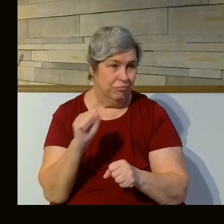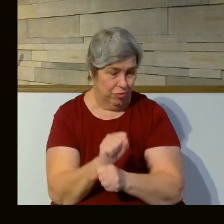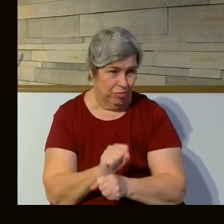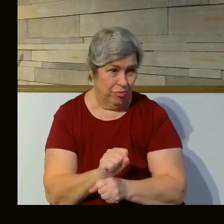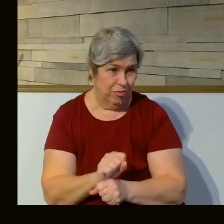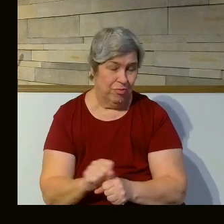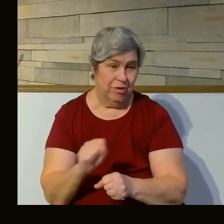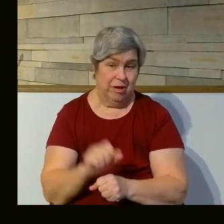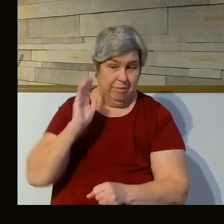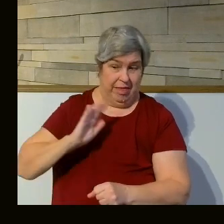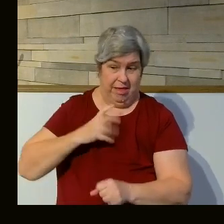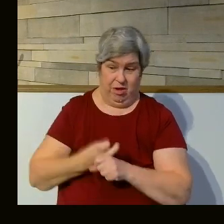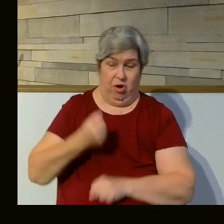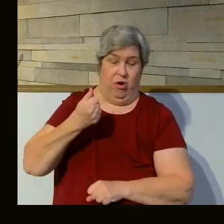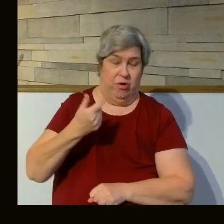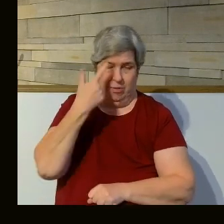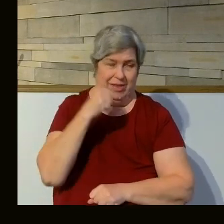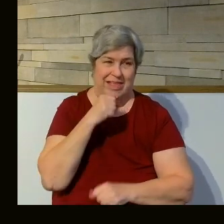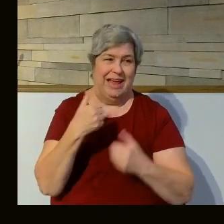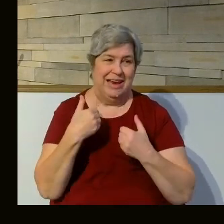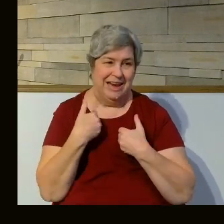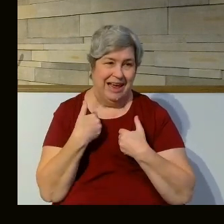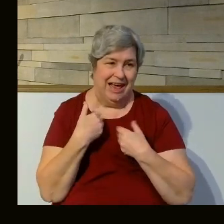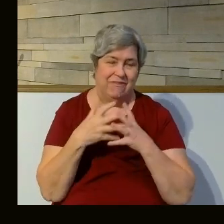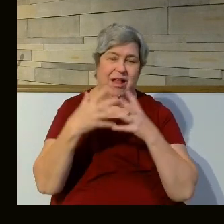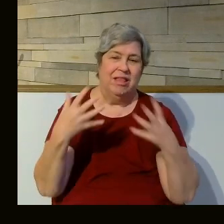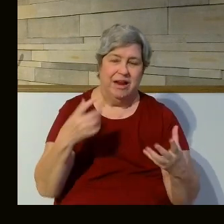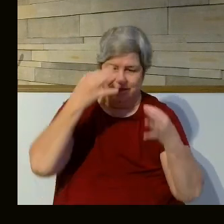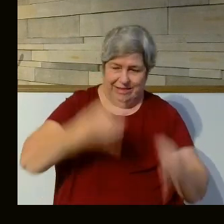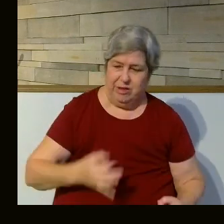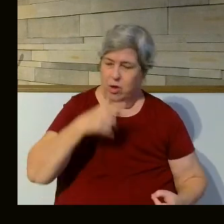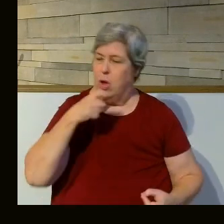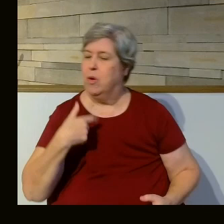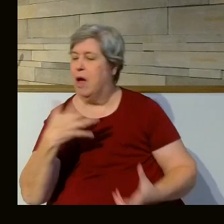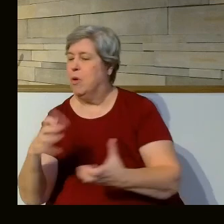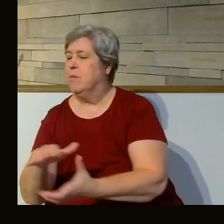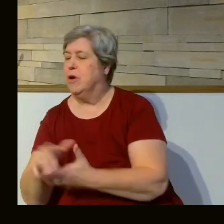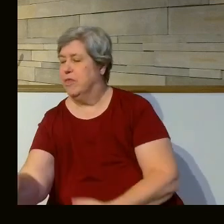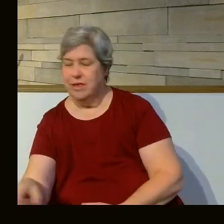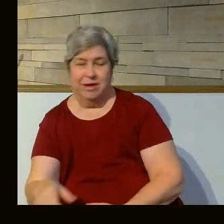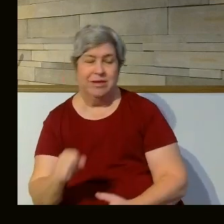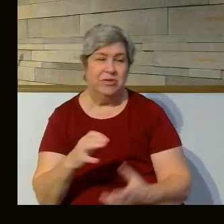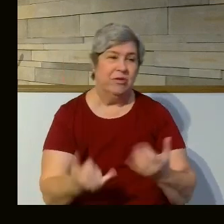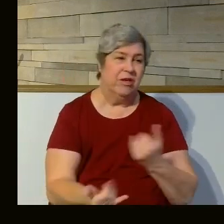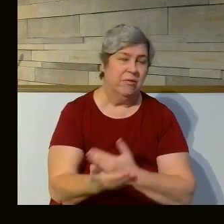It was harder for the ancients because they didn't necessarily have a big say in who they married. So this morning, marry